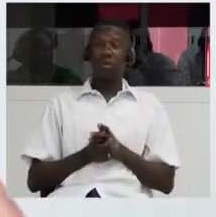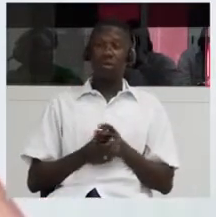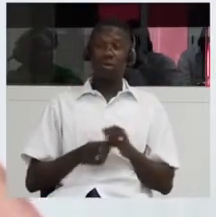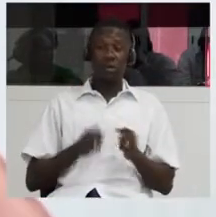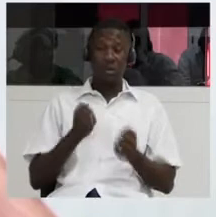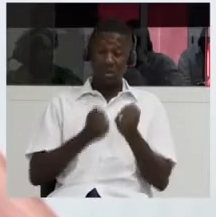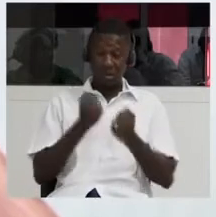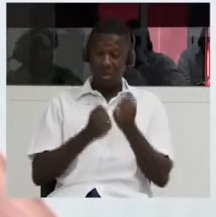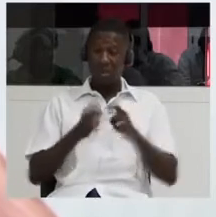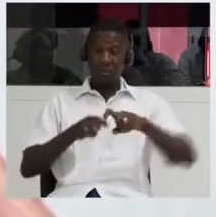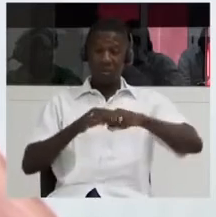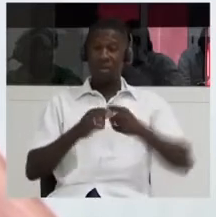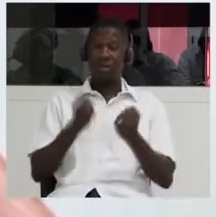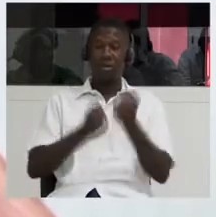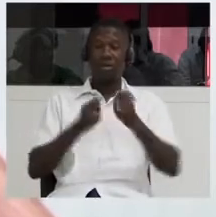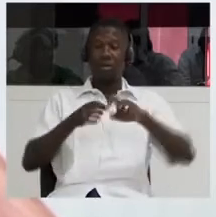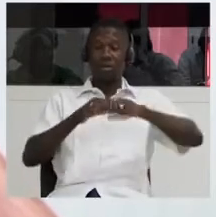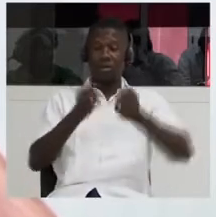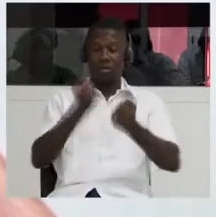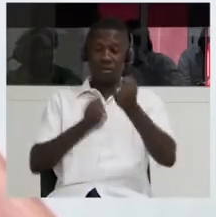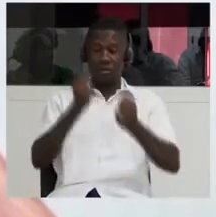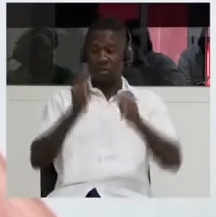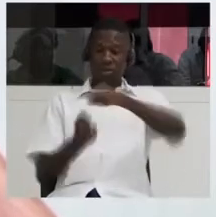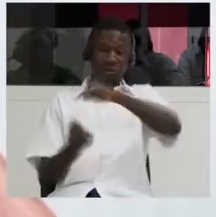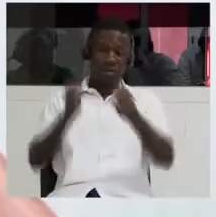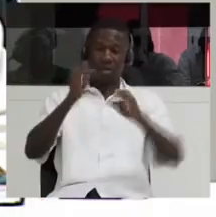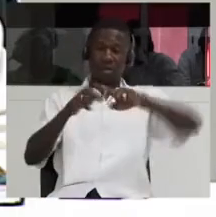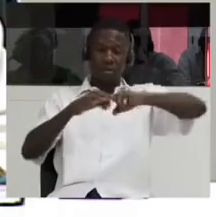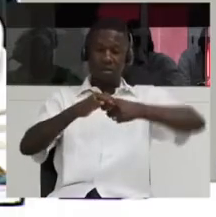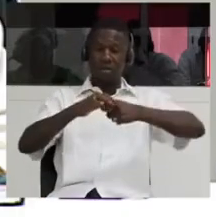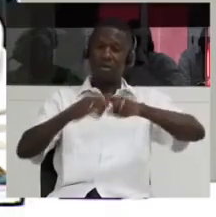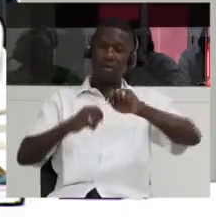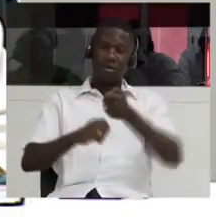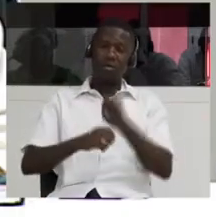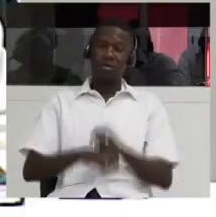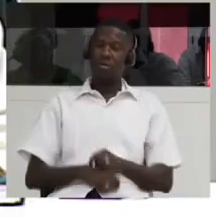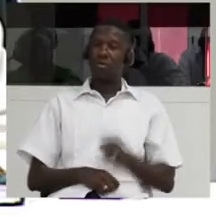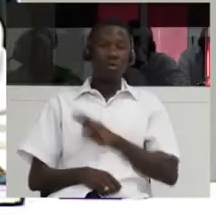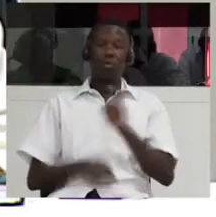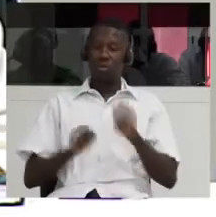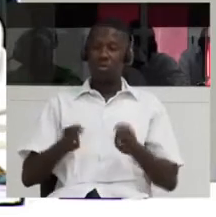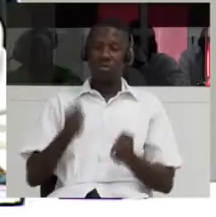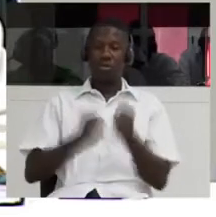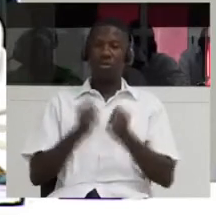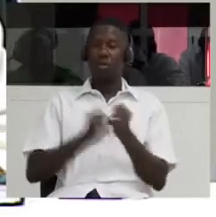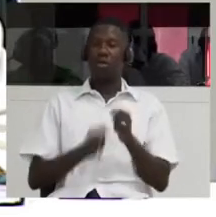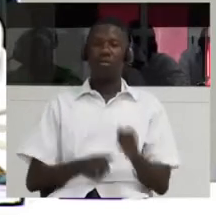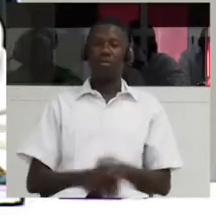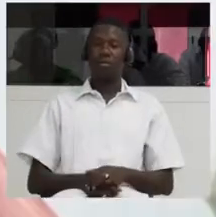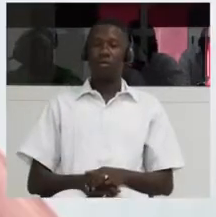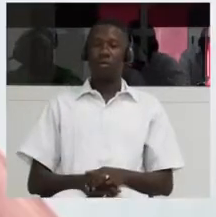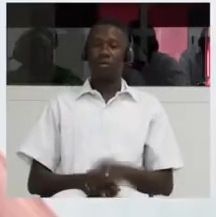then they lock the steering wheel, so nobody can drive those trucks. So we went outside on the highway, hijacked